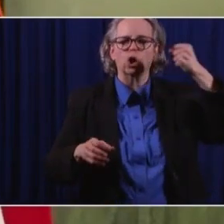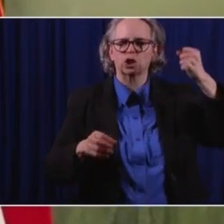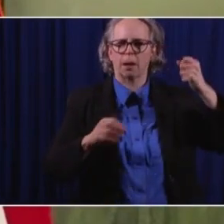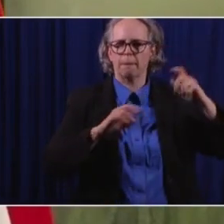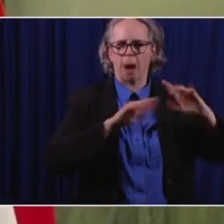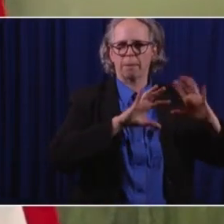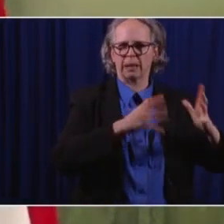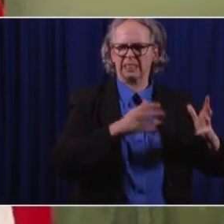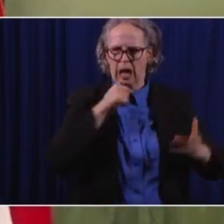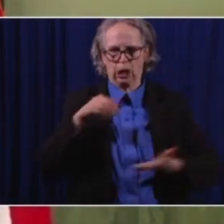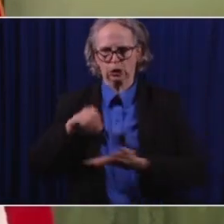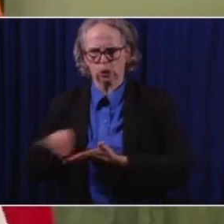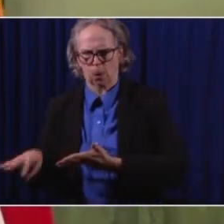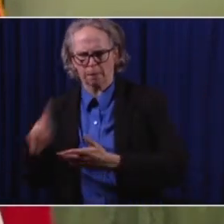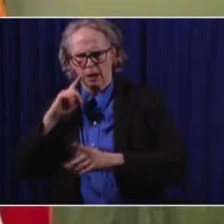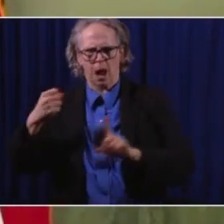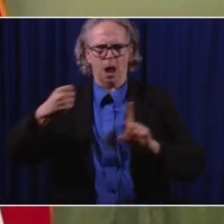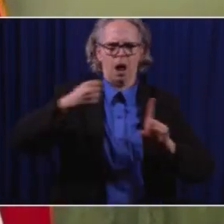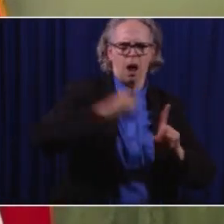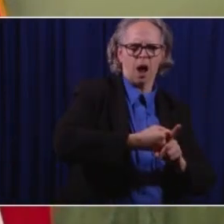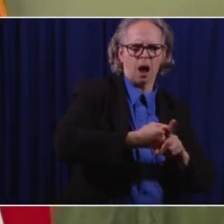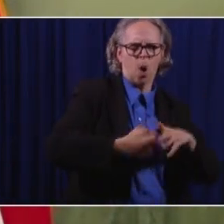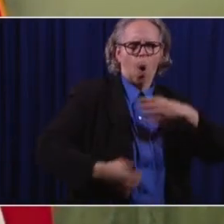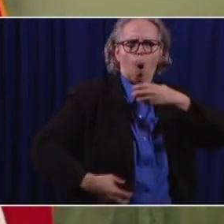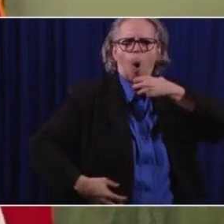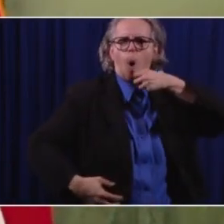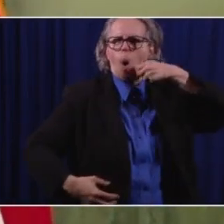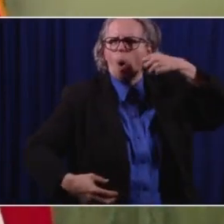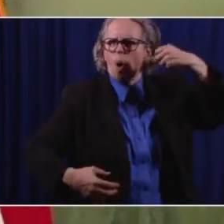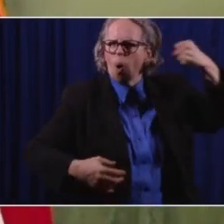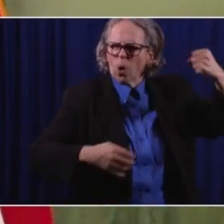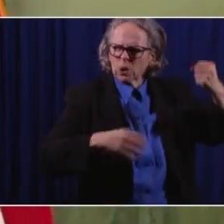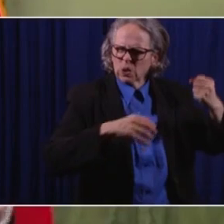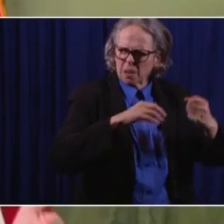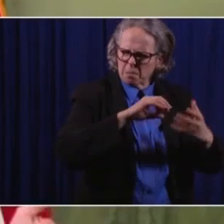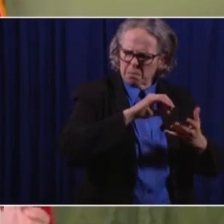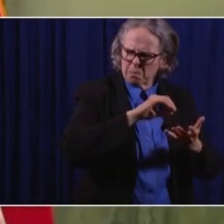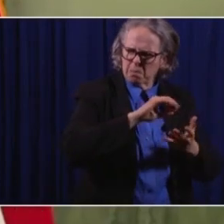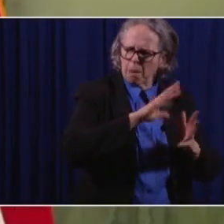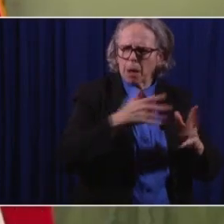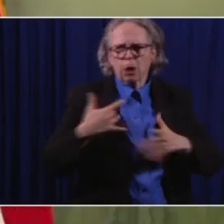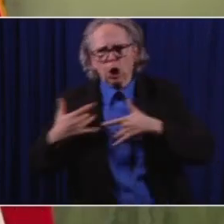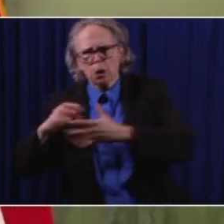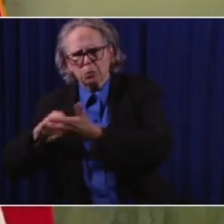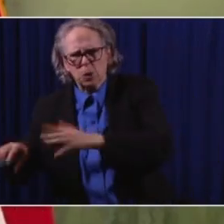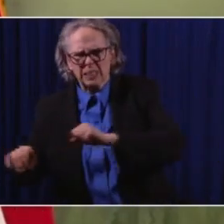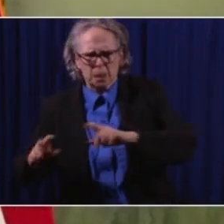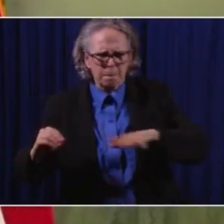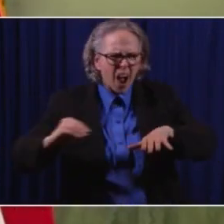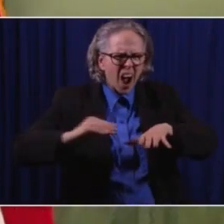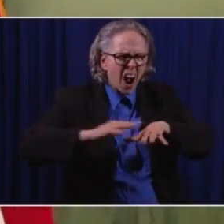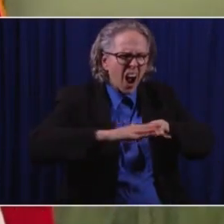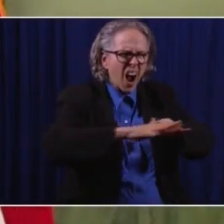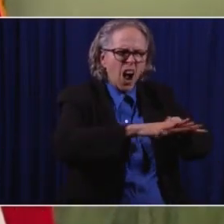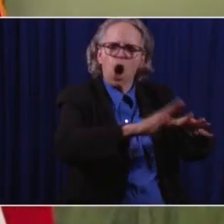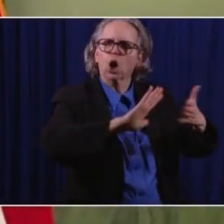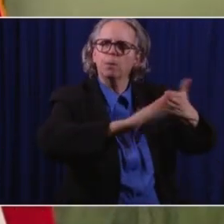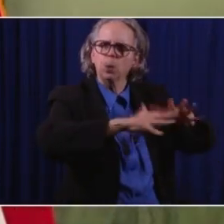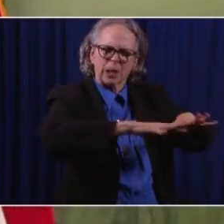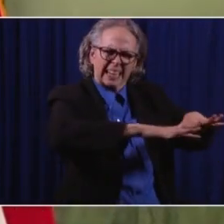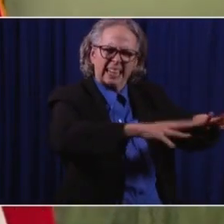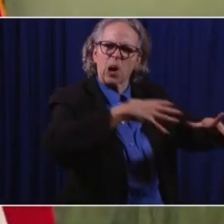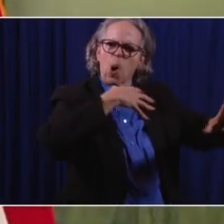concerned with, not only concerned about the students and faculty, but then the spread out into the community. County